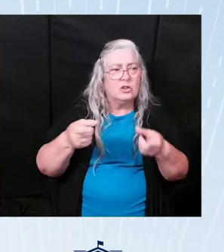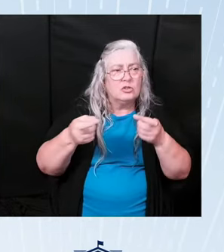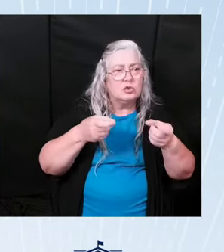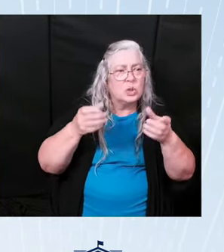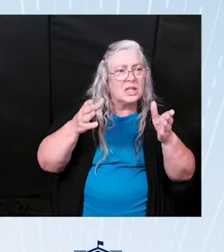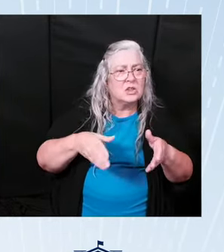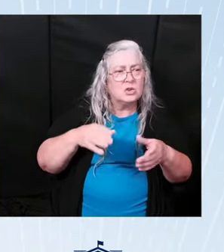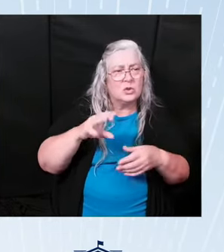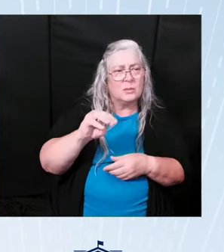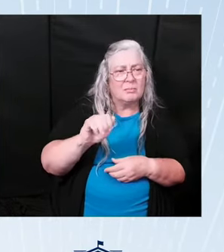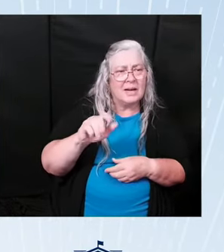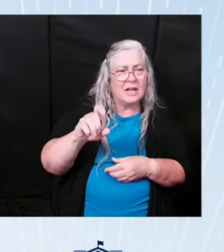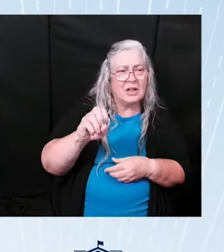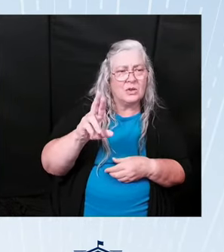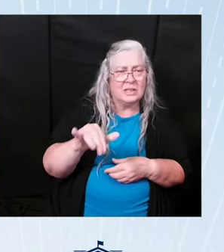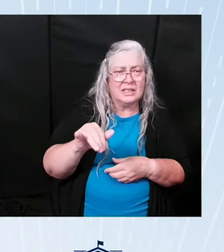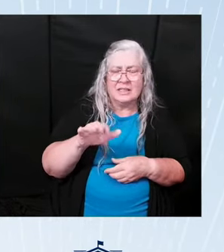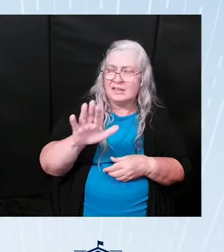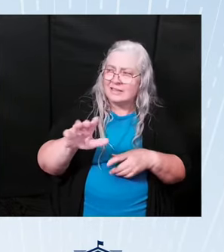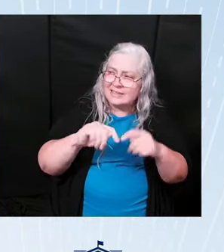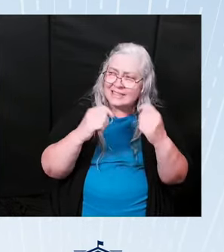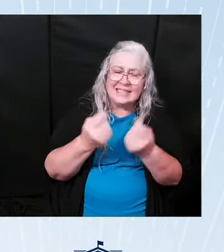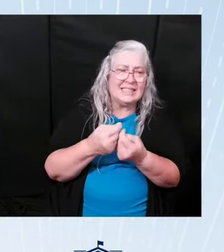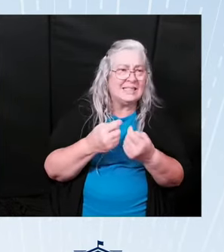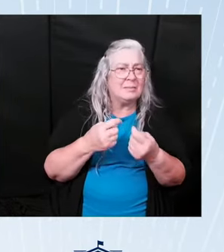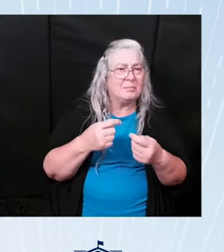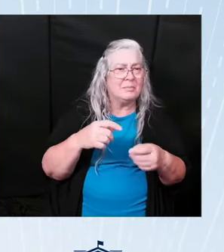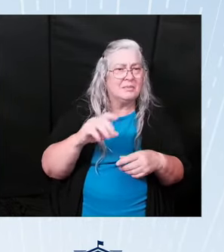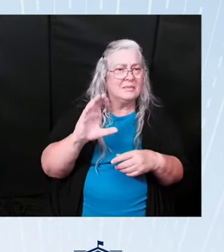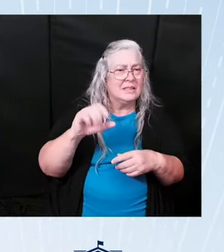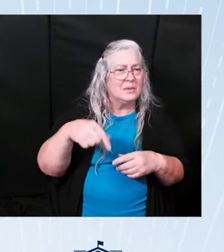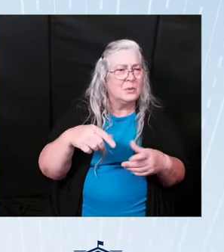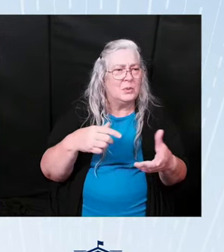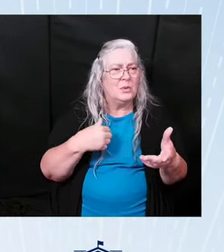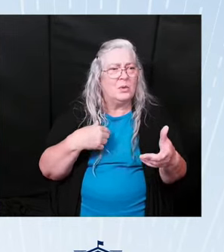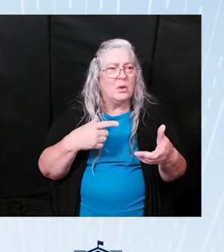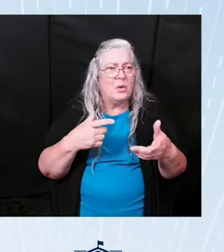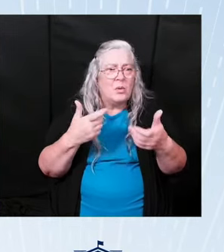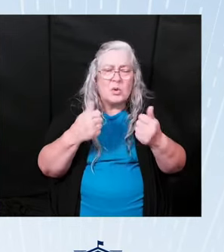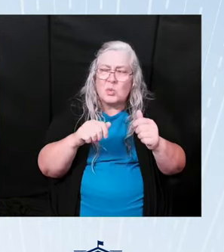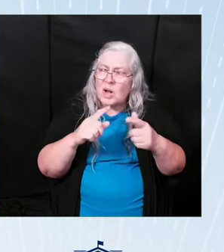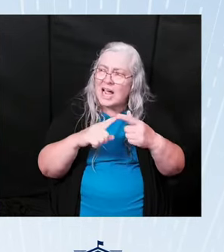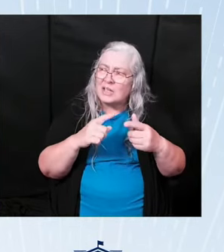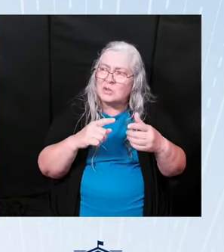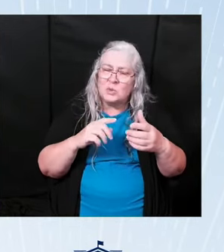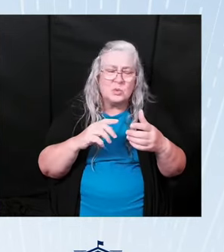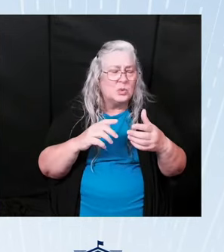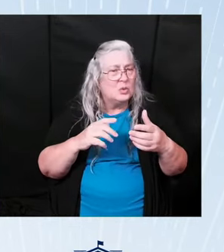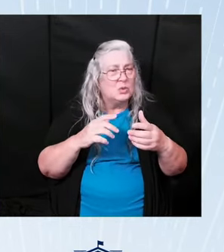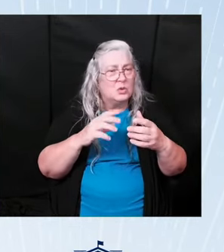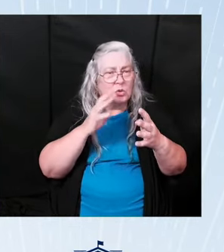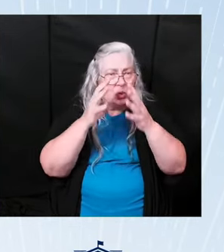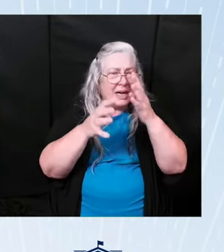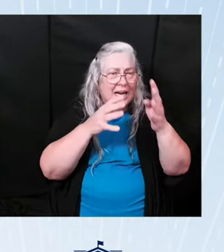of society, with the private sector, with state and local government, but with civil society and